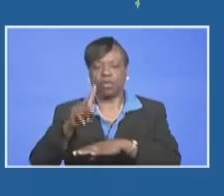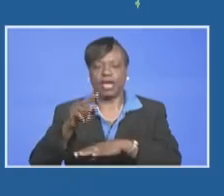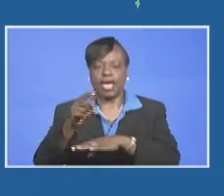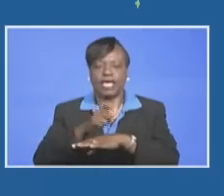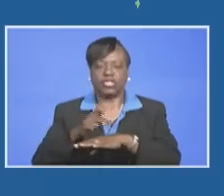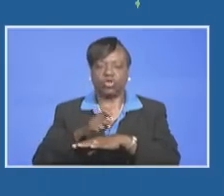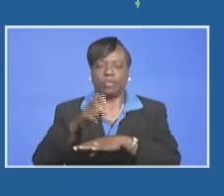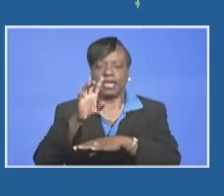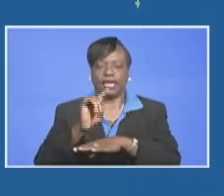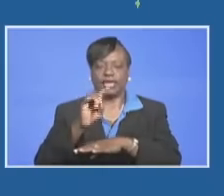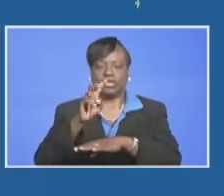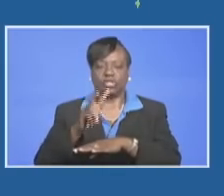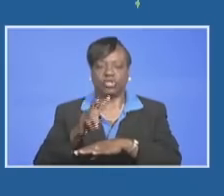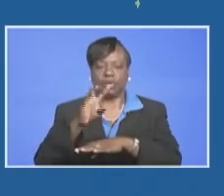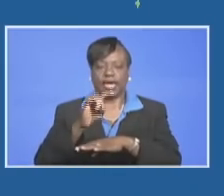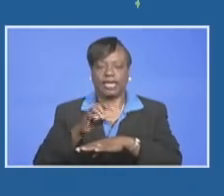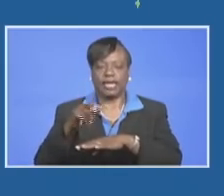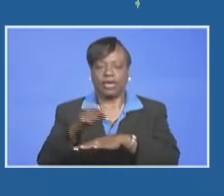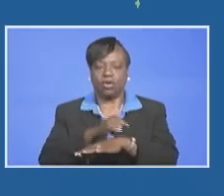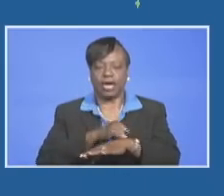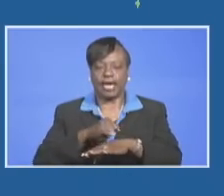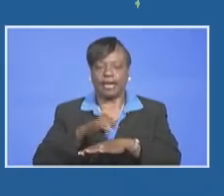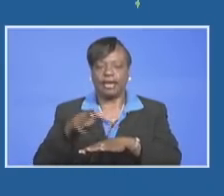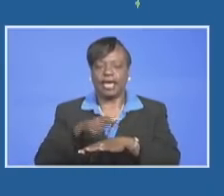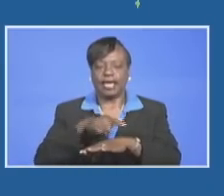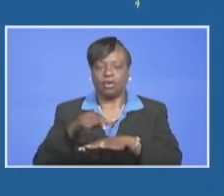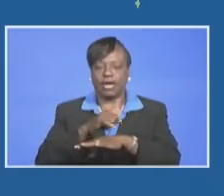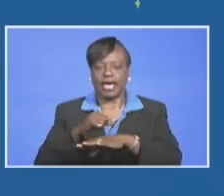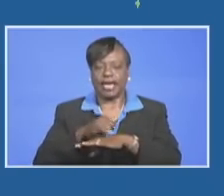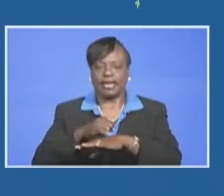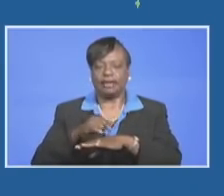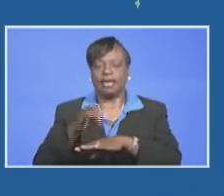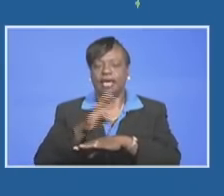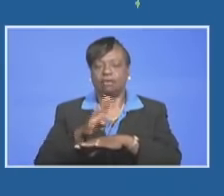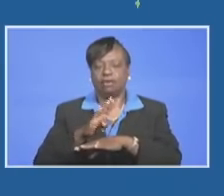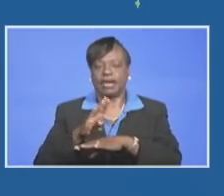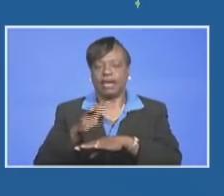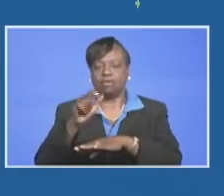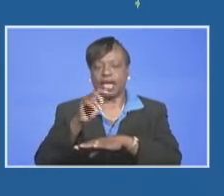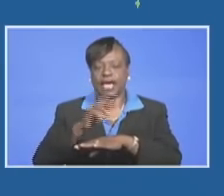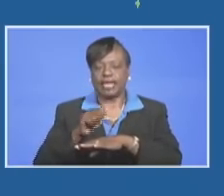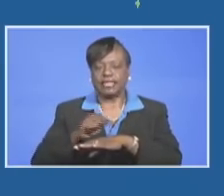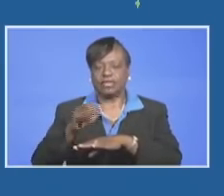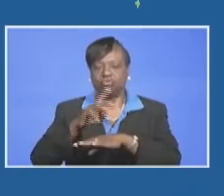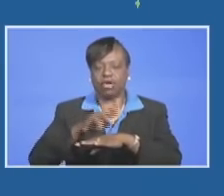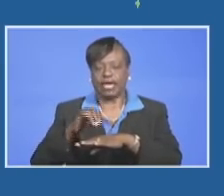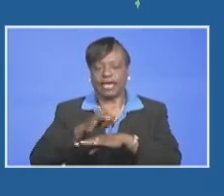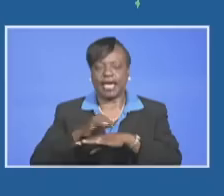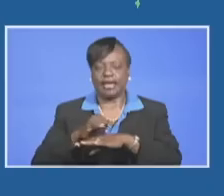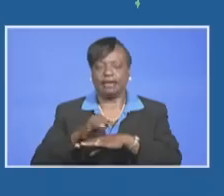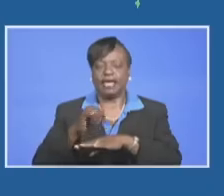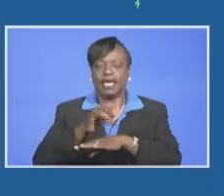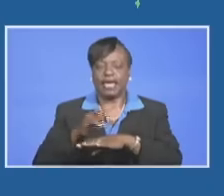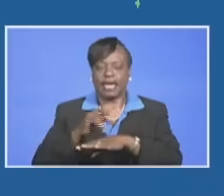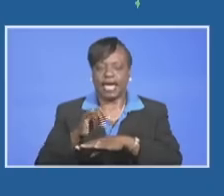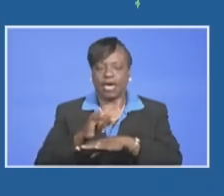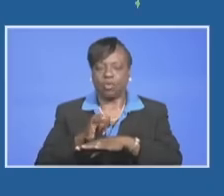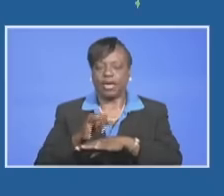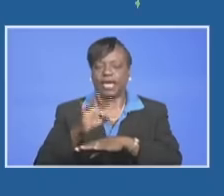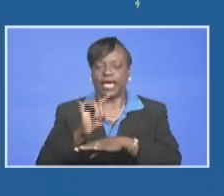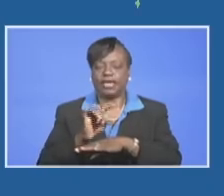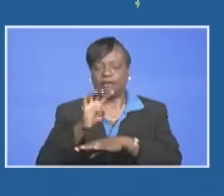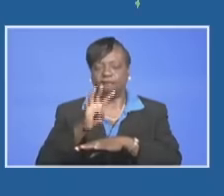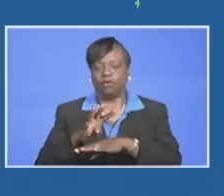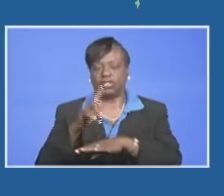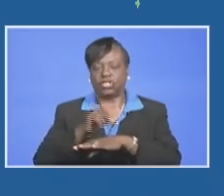82 in Clarencetown, Long Island, Crooked Island, Betsy Bay, Mayagona, Acklands, and Ryegate Island. Matutani, Nagua, they have 84